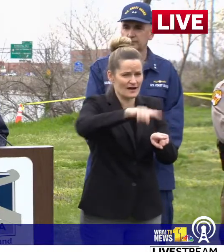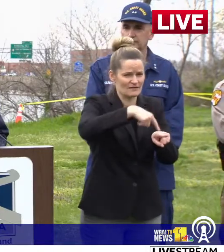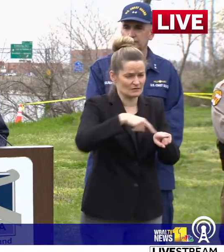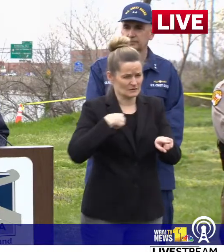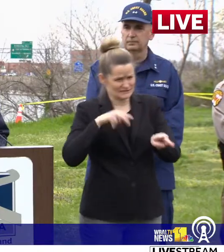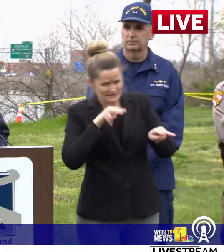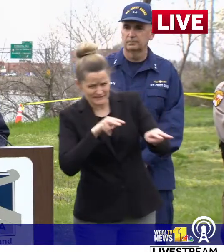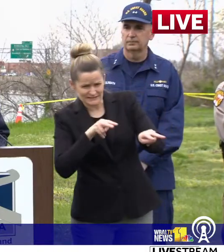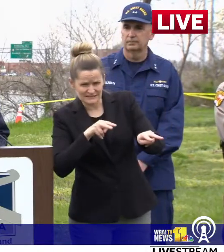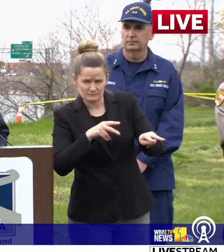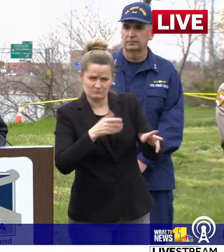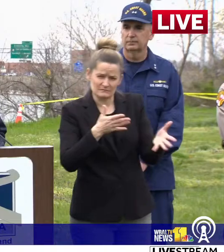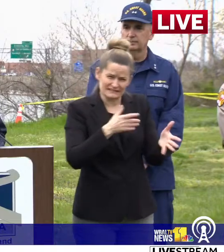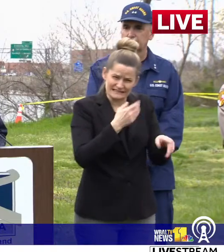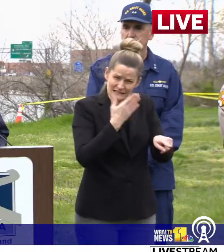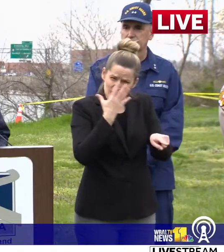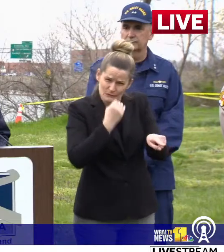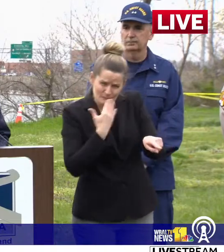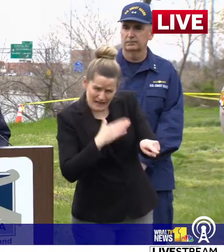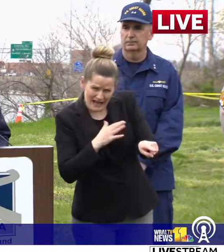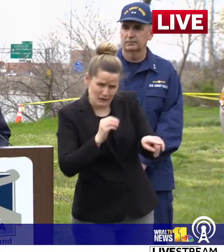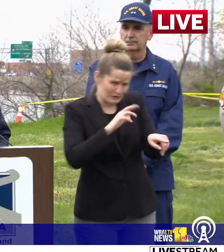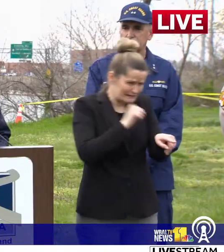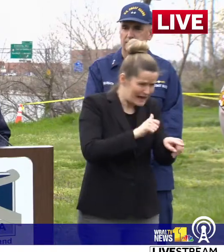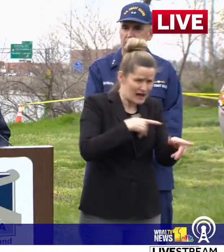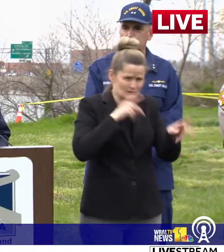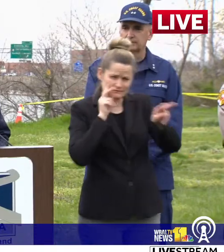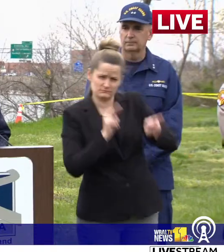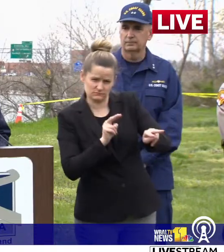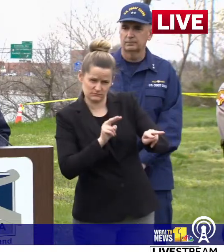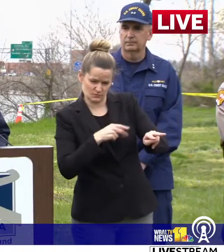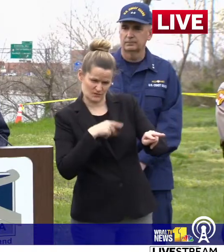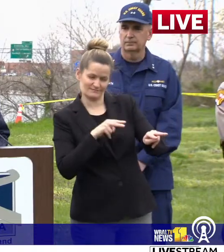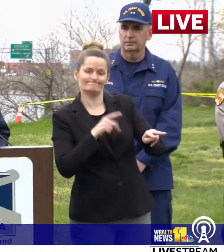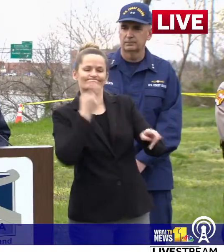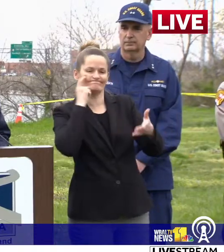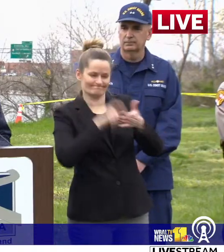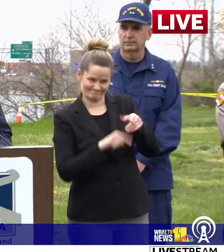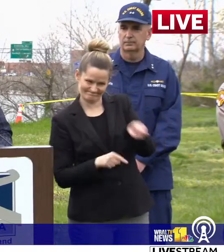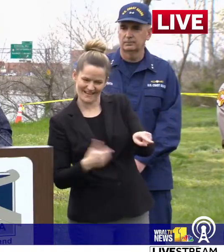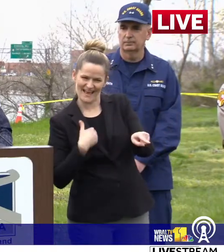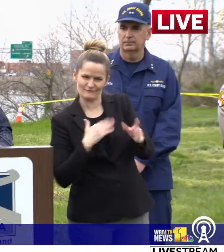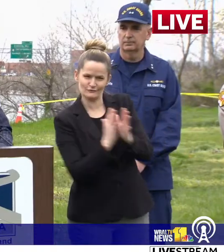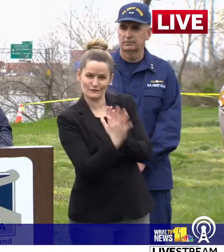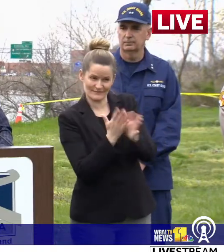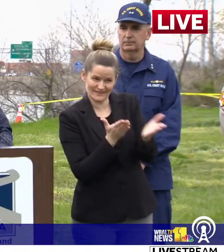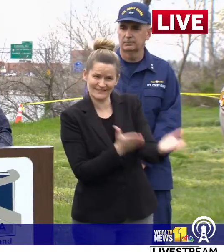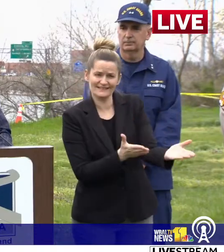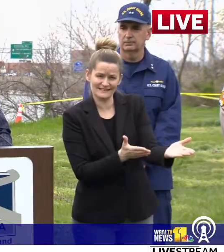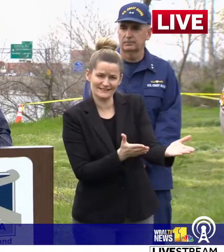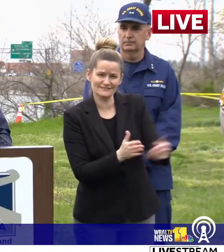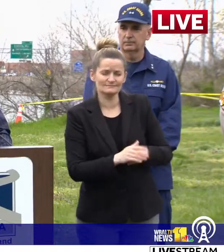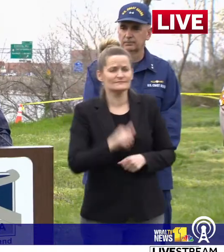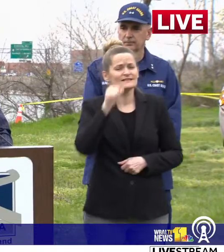special team focused just on traffic issues, as was mentioned by the superintendent. And yesterday, our team held a working session with Baltimore